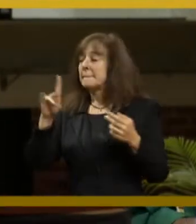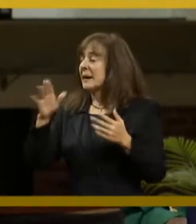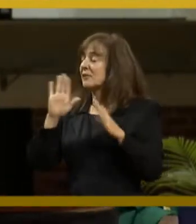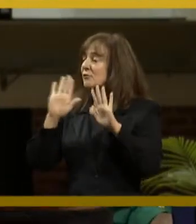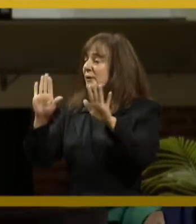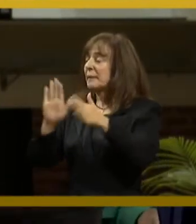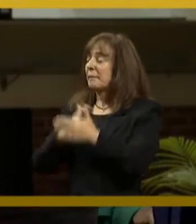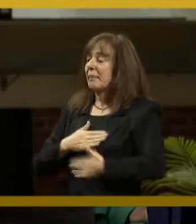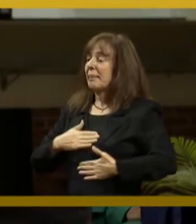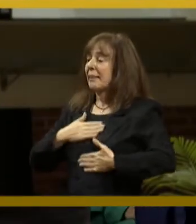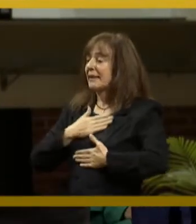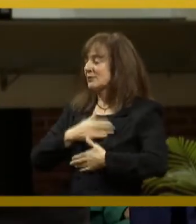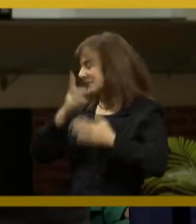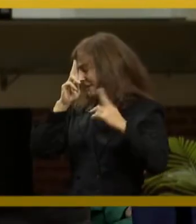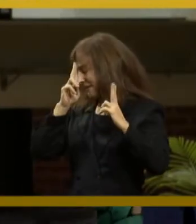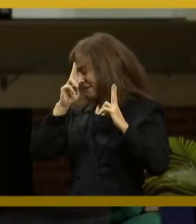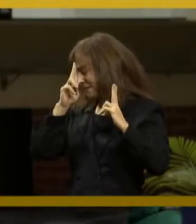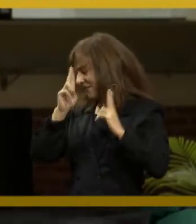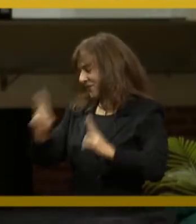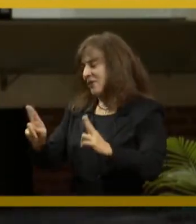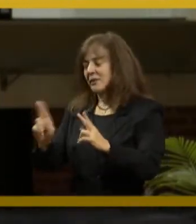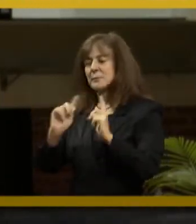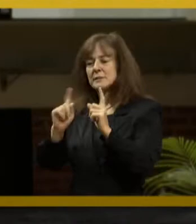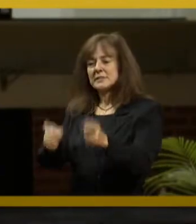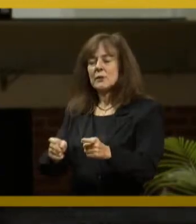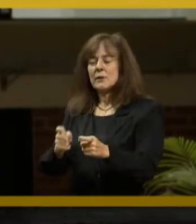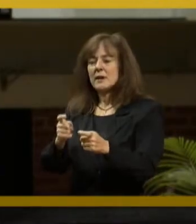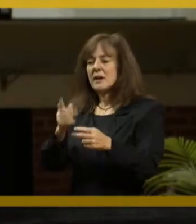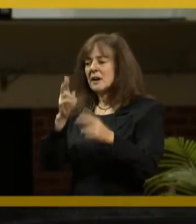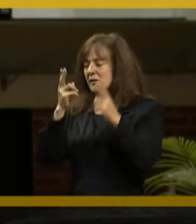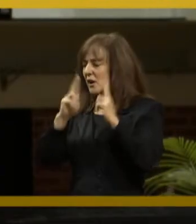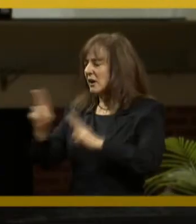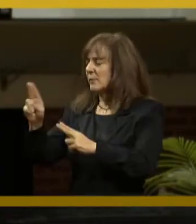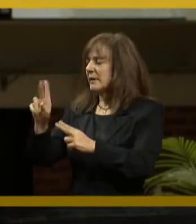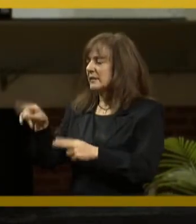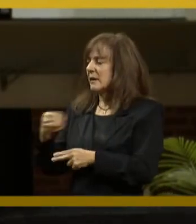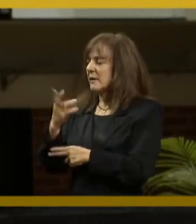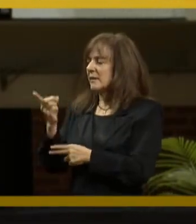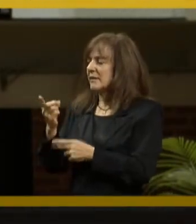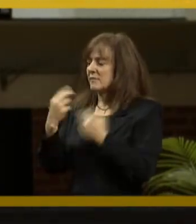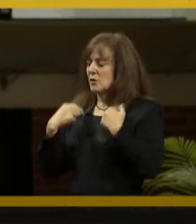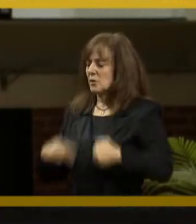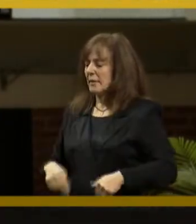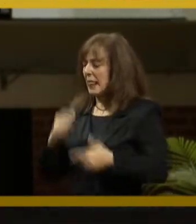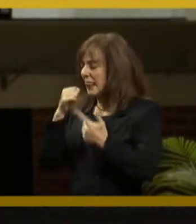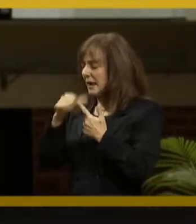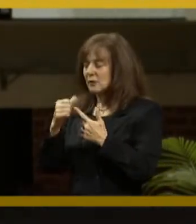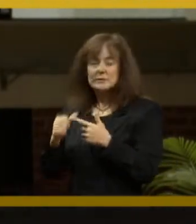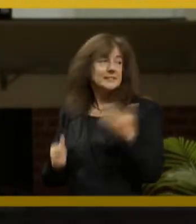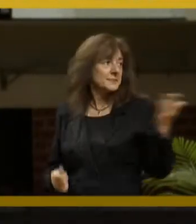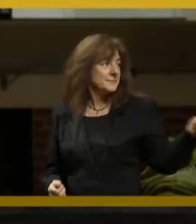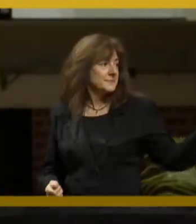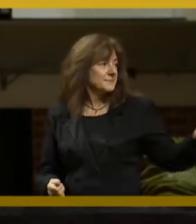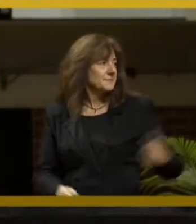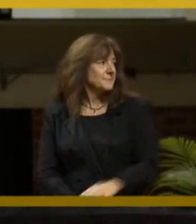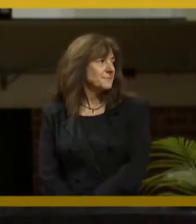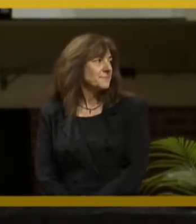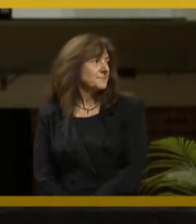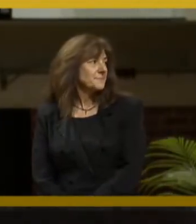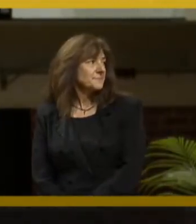great pleasure and honor to bestow on you an honorary doctorate of humane letters.